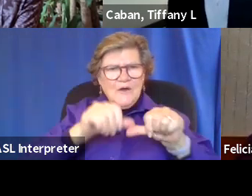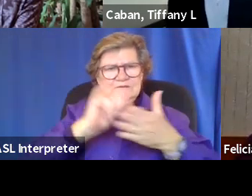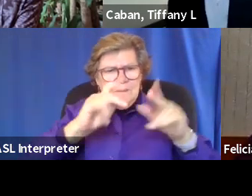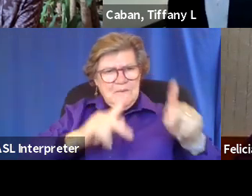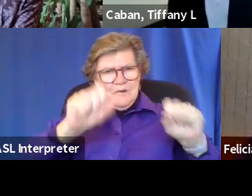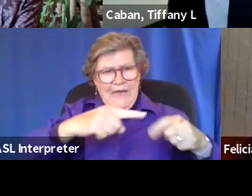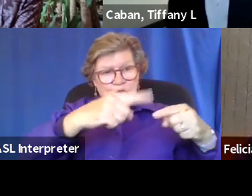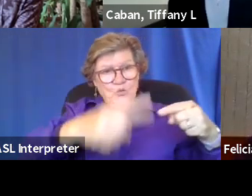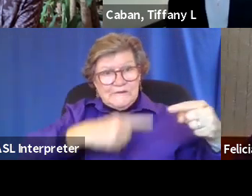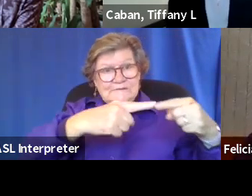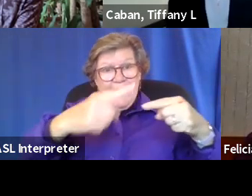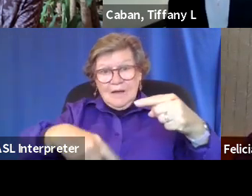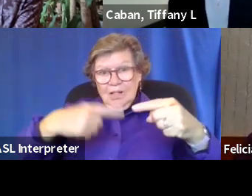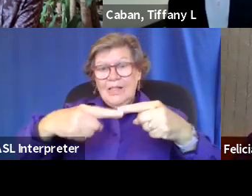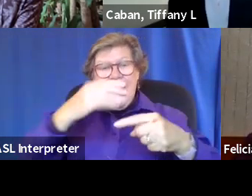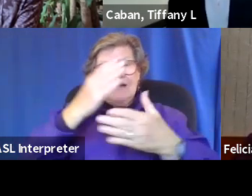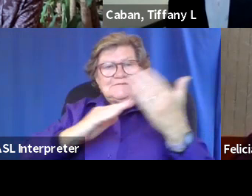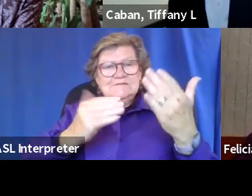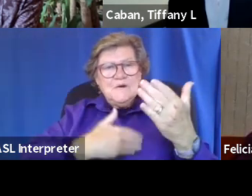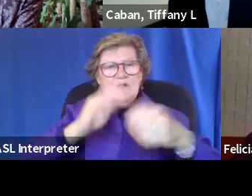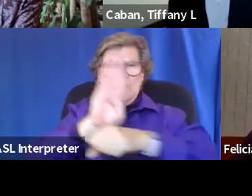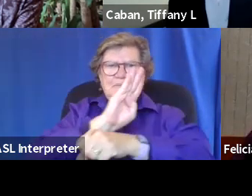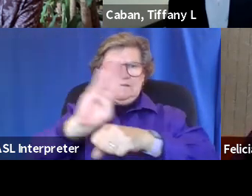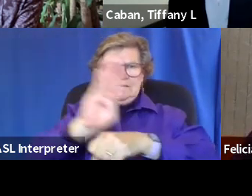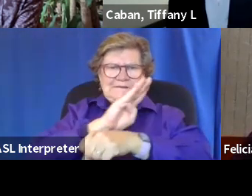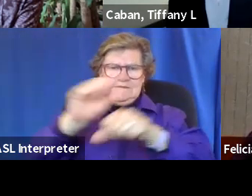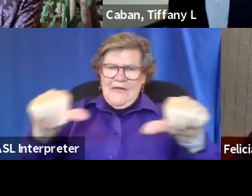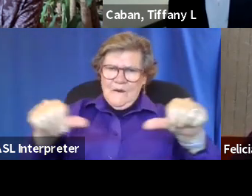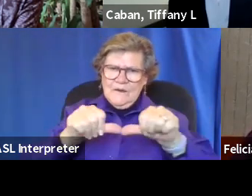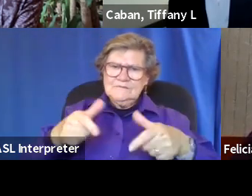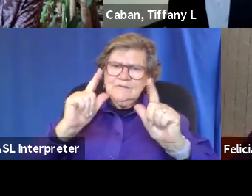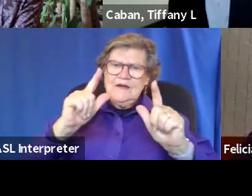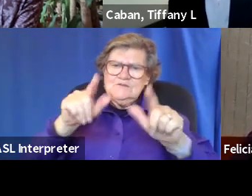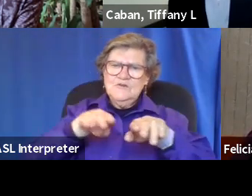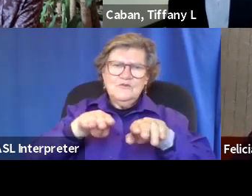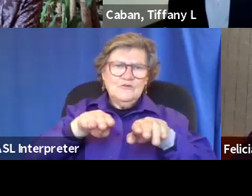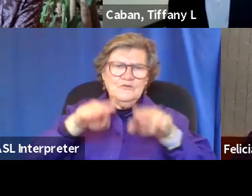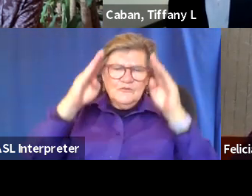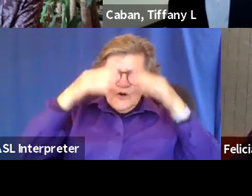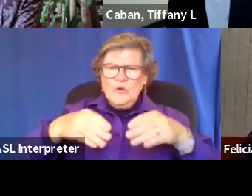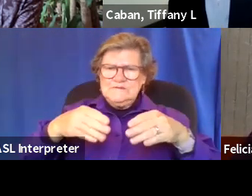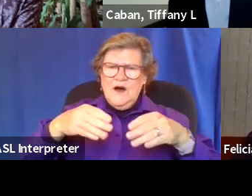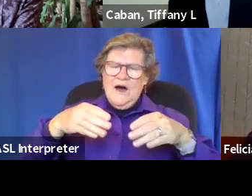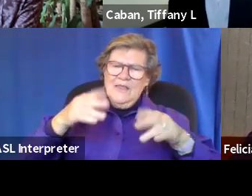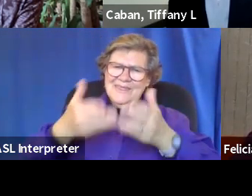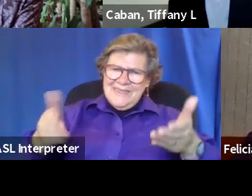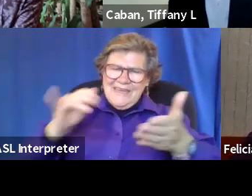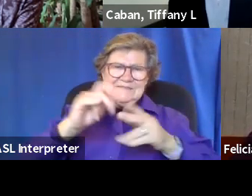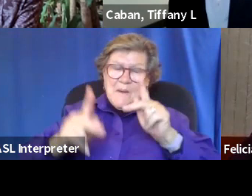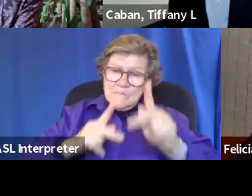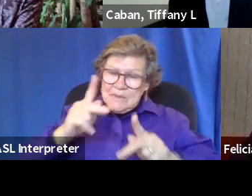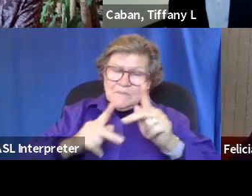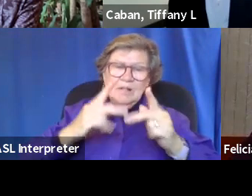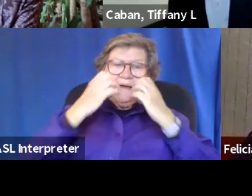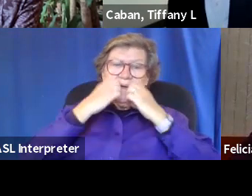recycle in, you know, some of our commercial district areas. Let's focus on the ground issues that people care about. This is a quality of life